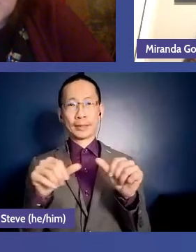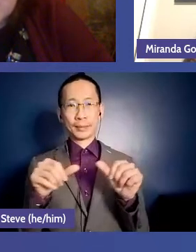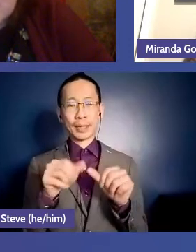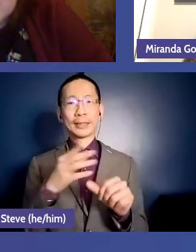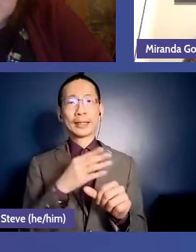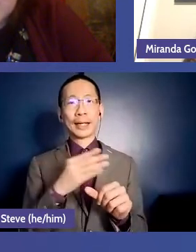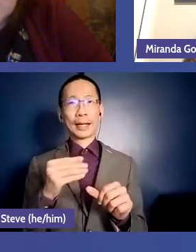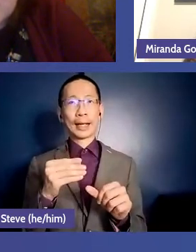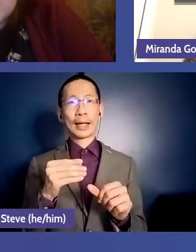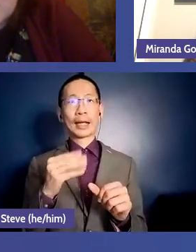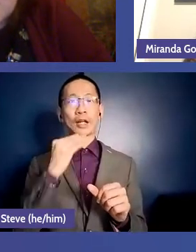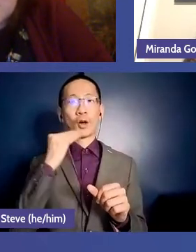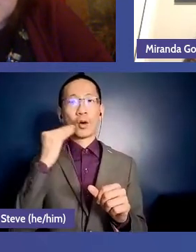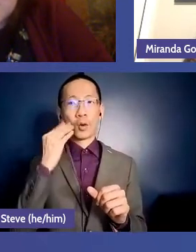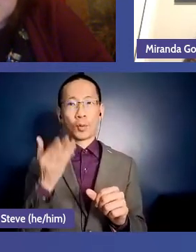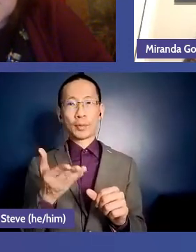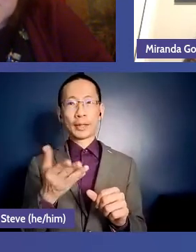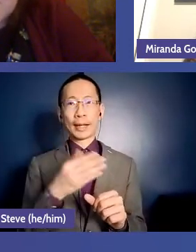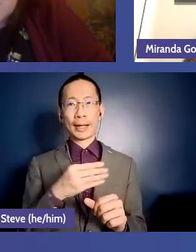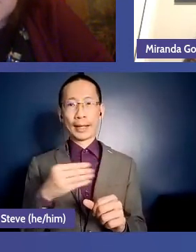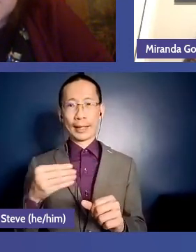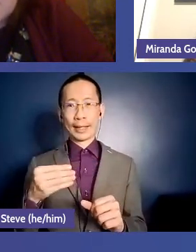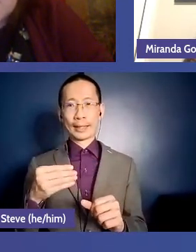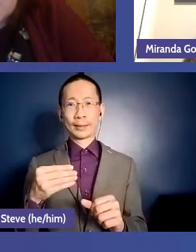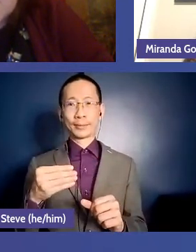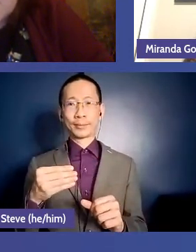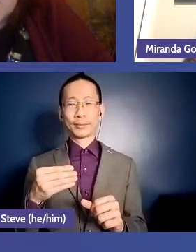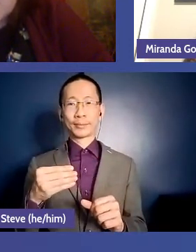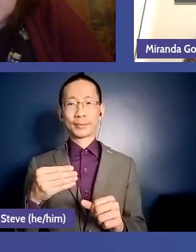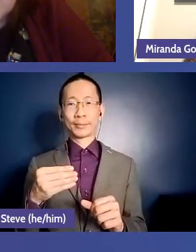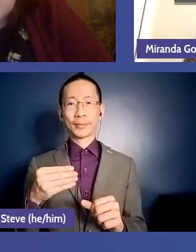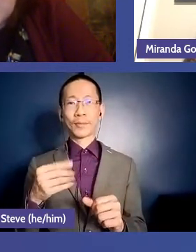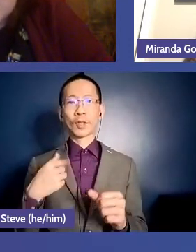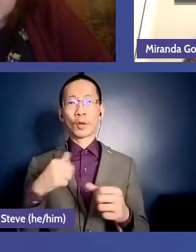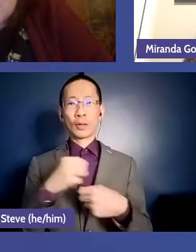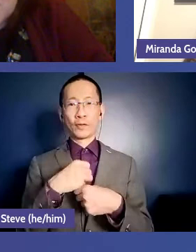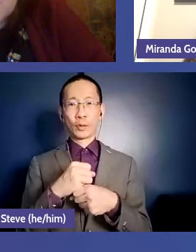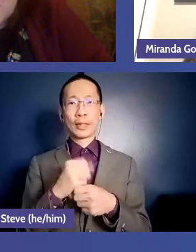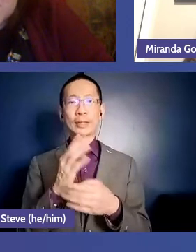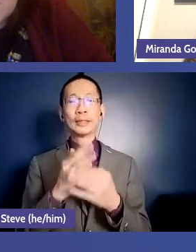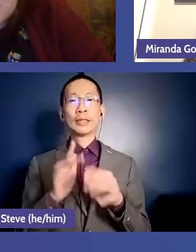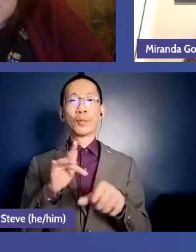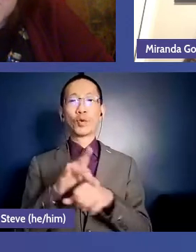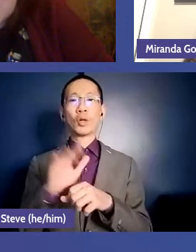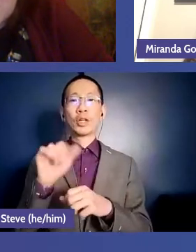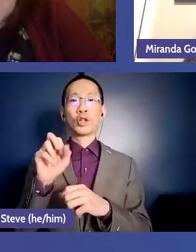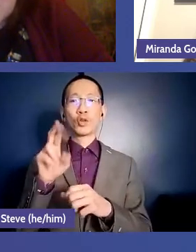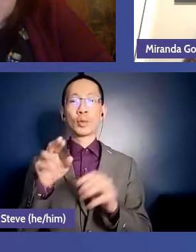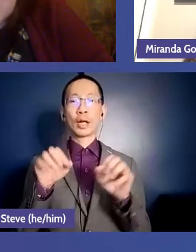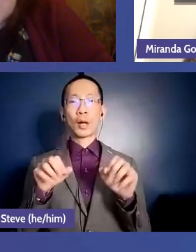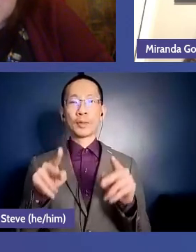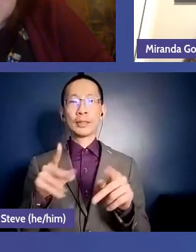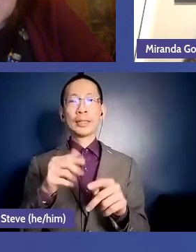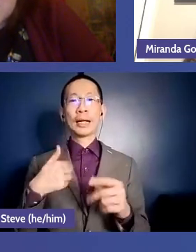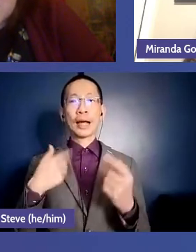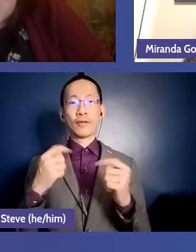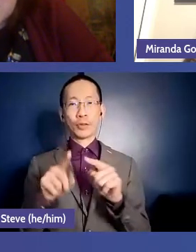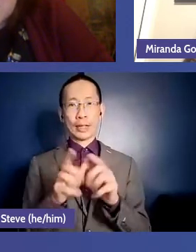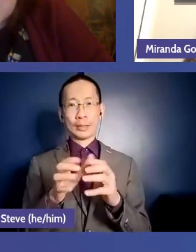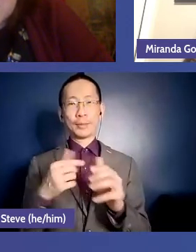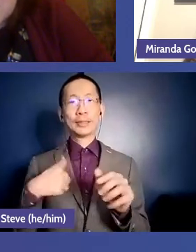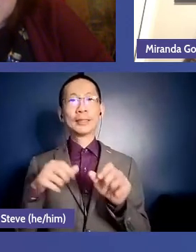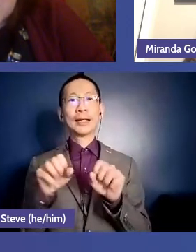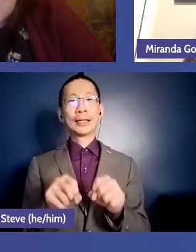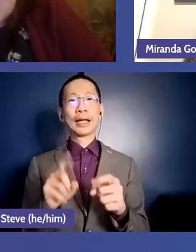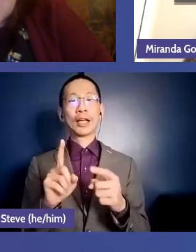a home there. And we've created a couple of early career opportunities, and I try as much as I can